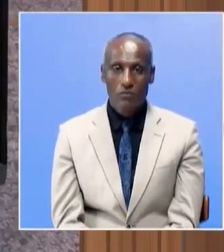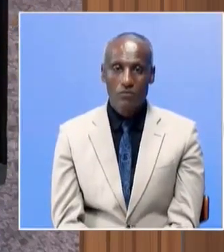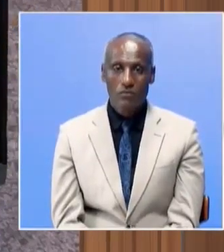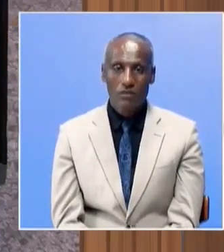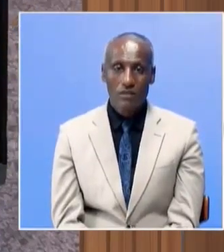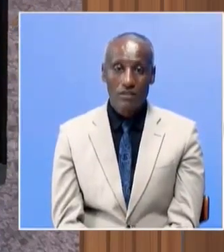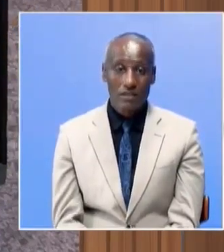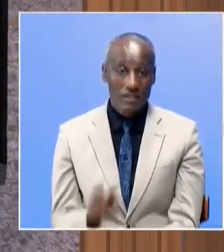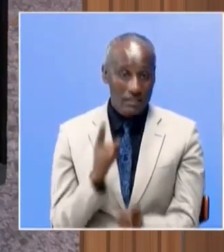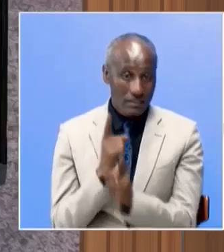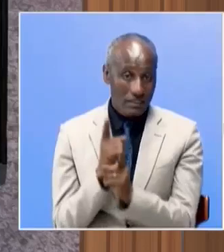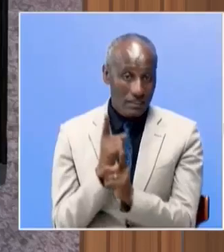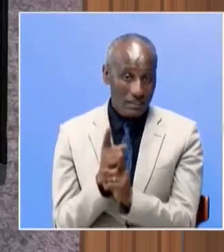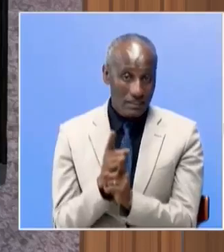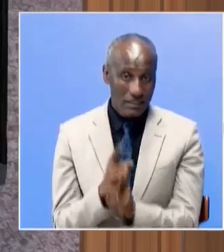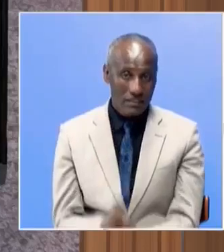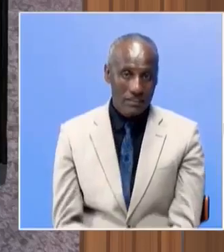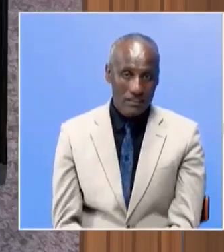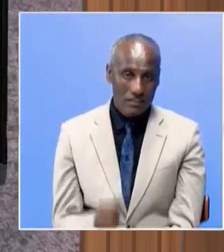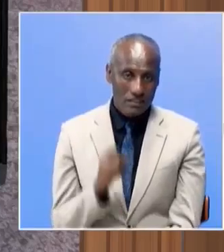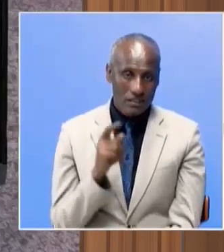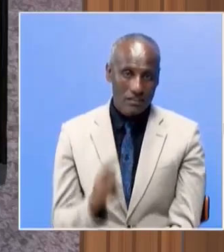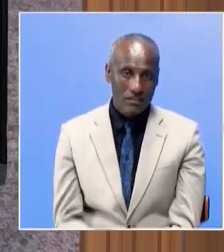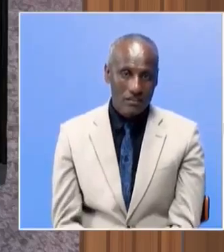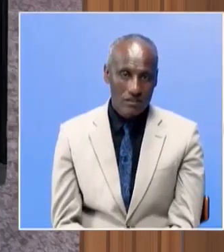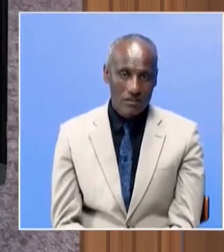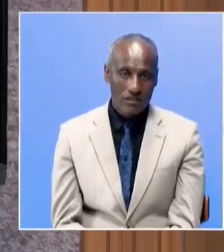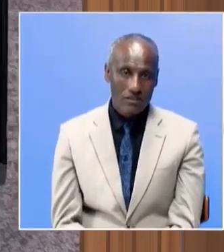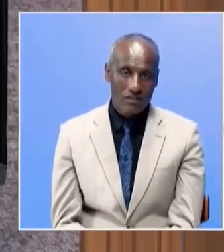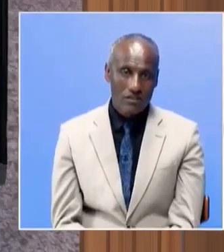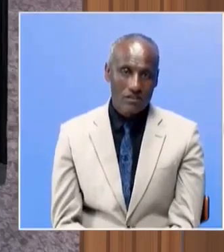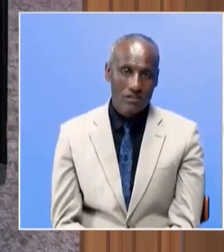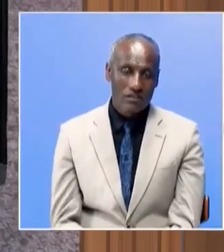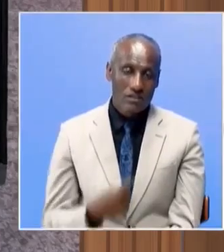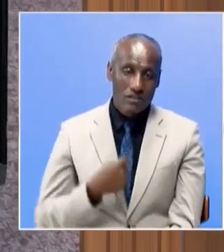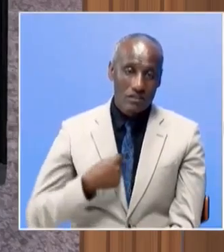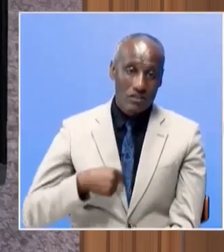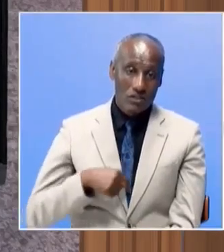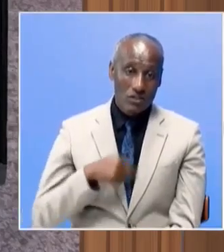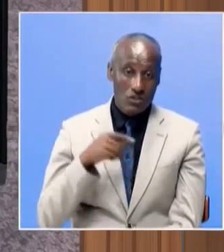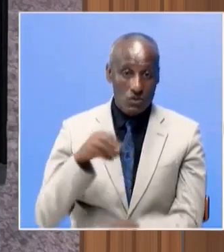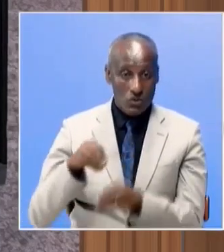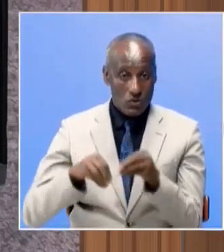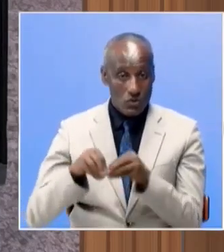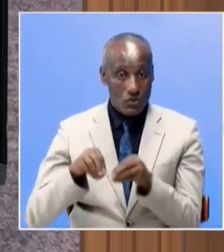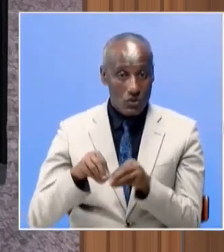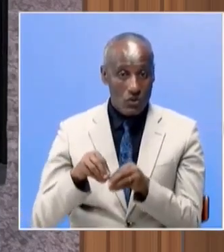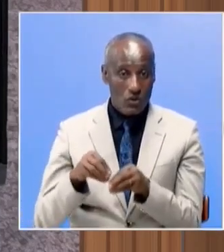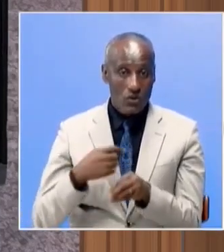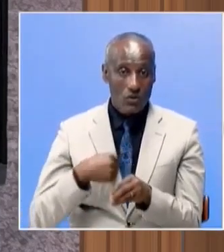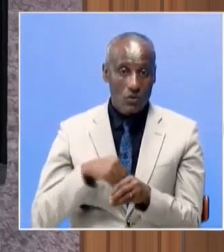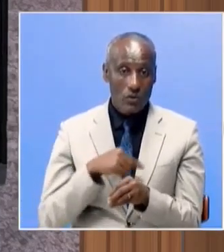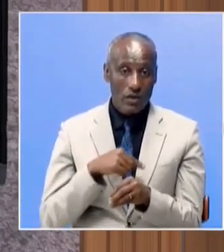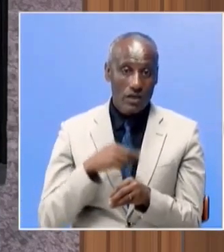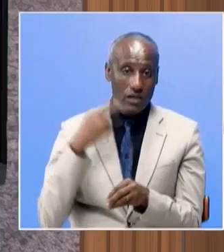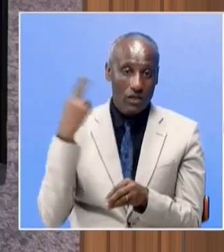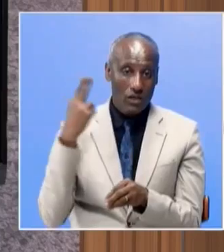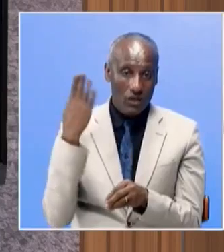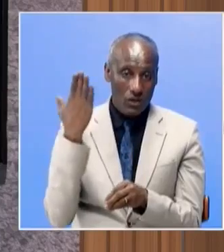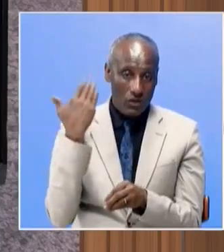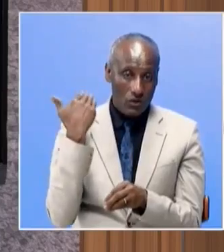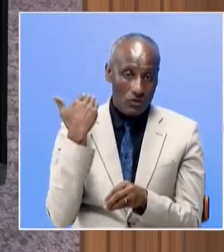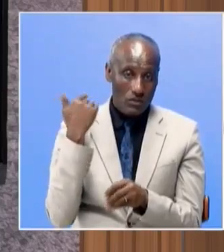right? Sure? Okay, let's check it. Do we use it to play games with each